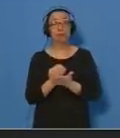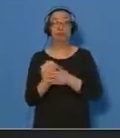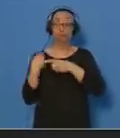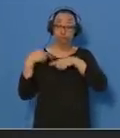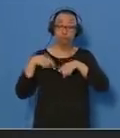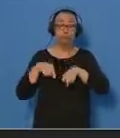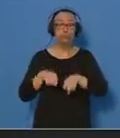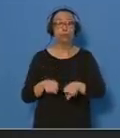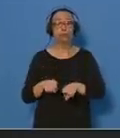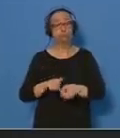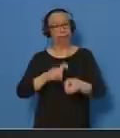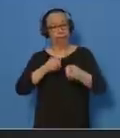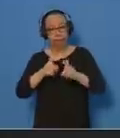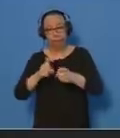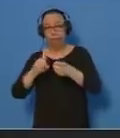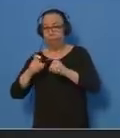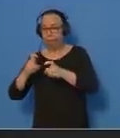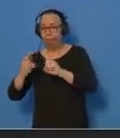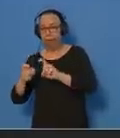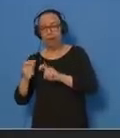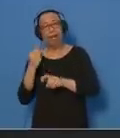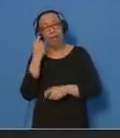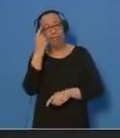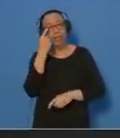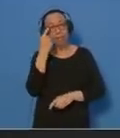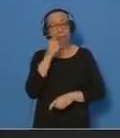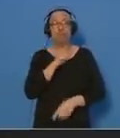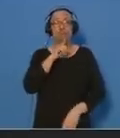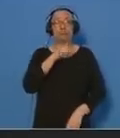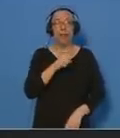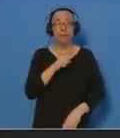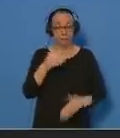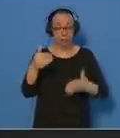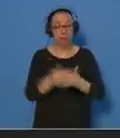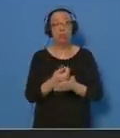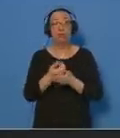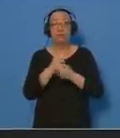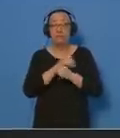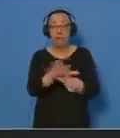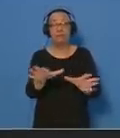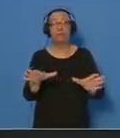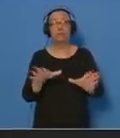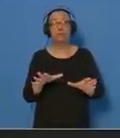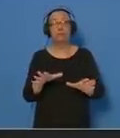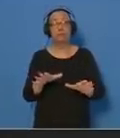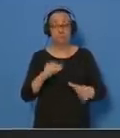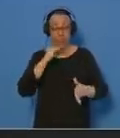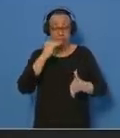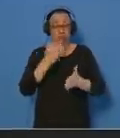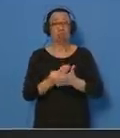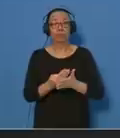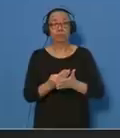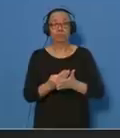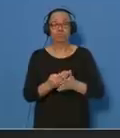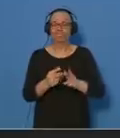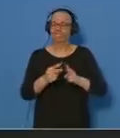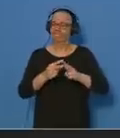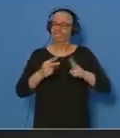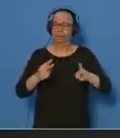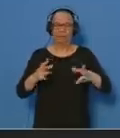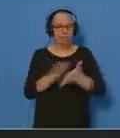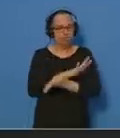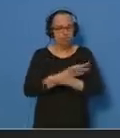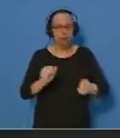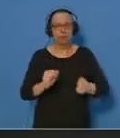we adjust and take into account the realities of a novel virus, which has proven to be very destructive to